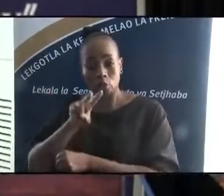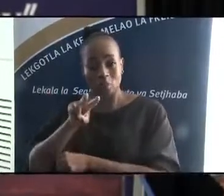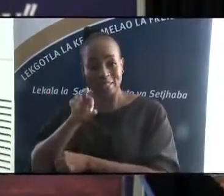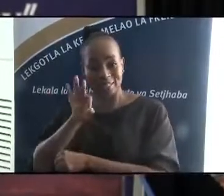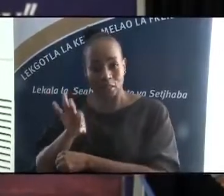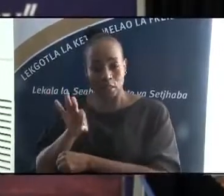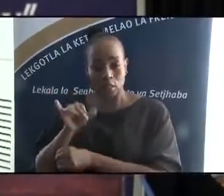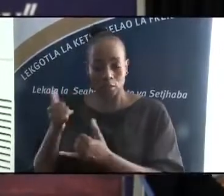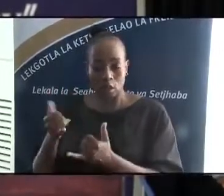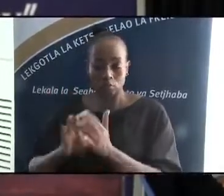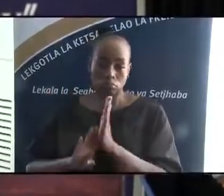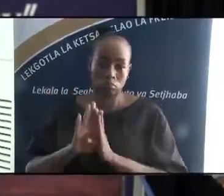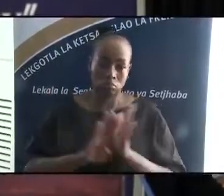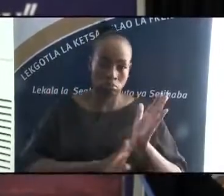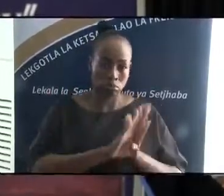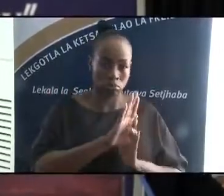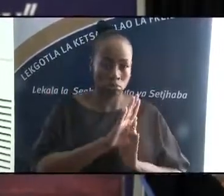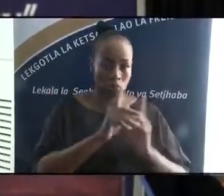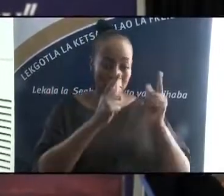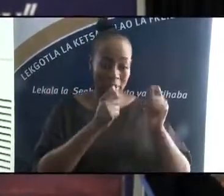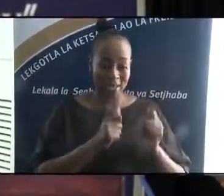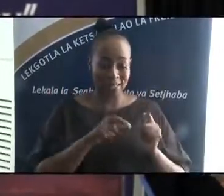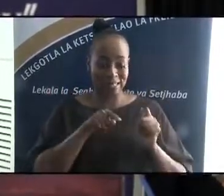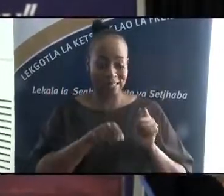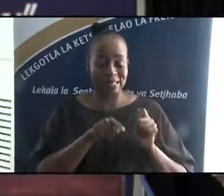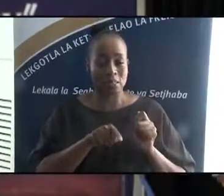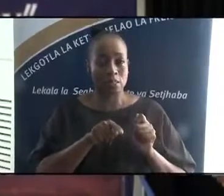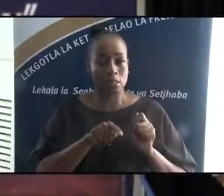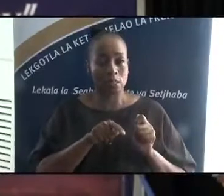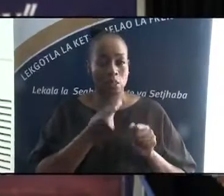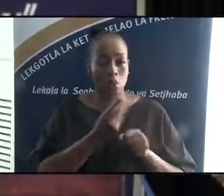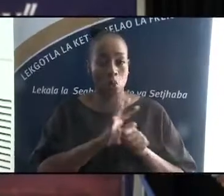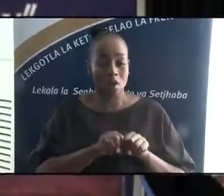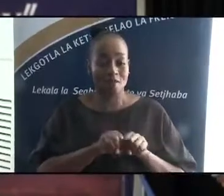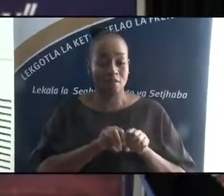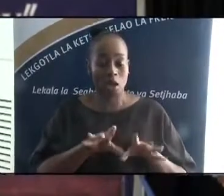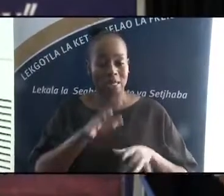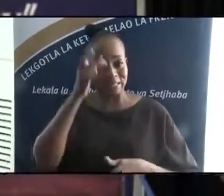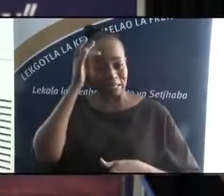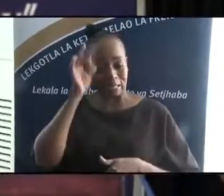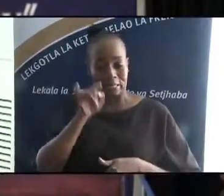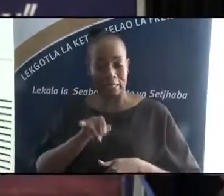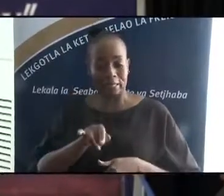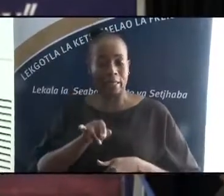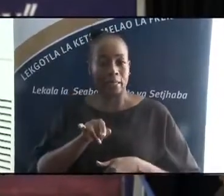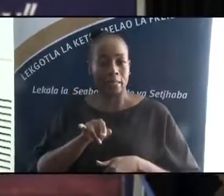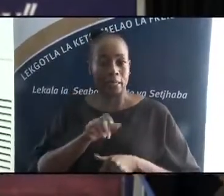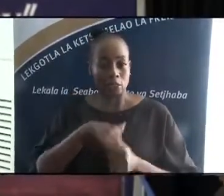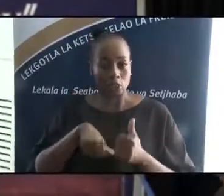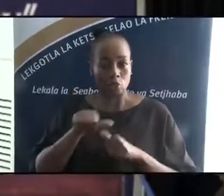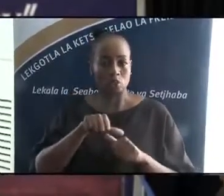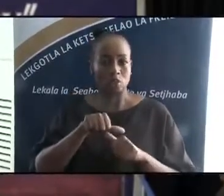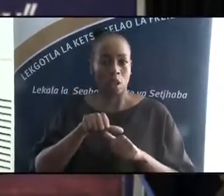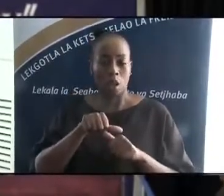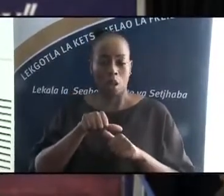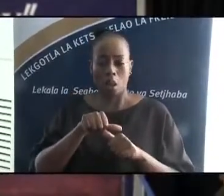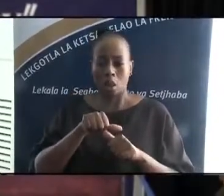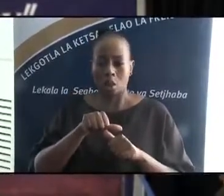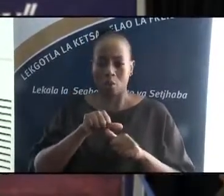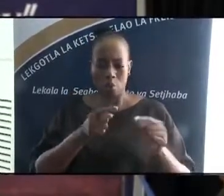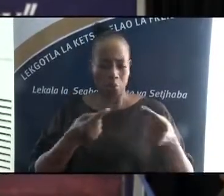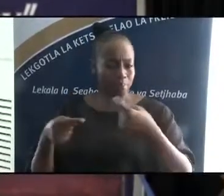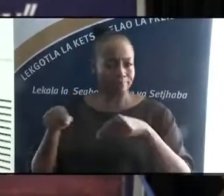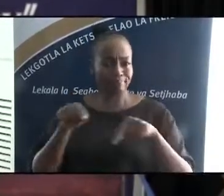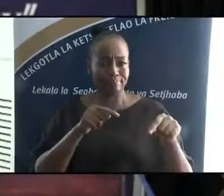gain from rising commodity prices, the contagious COVID-19 pandemic and the recent social unrest in July